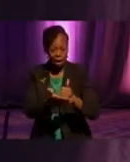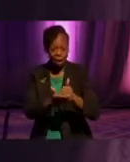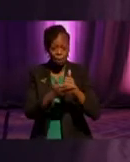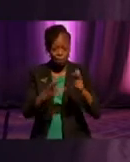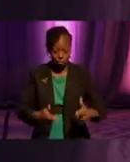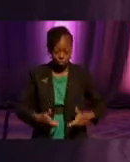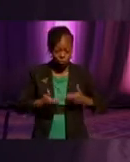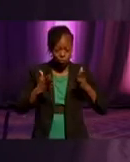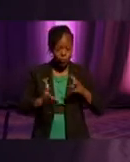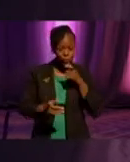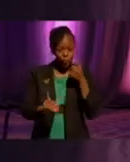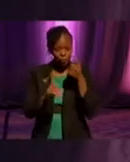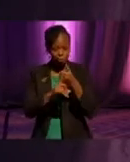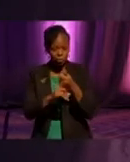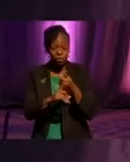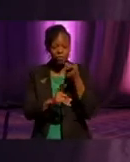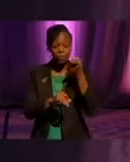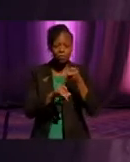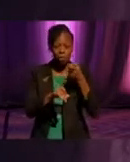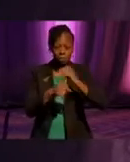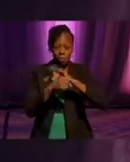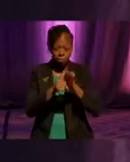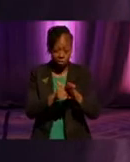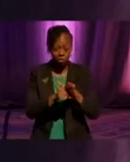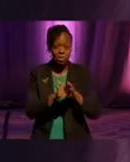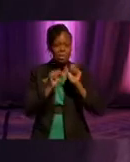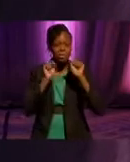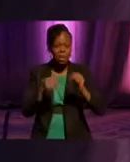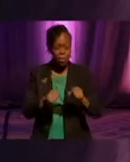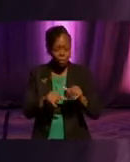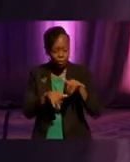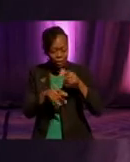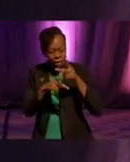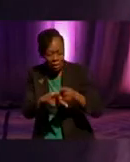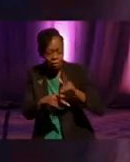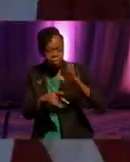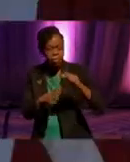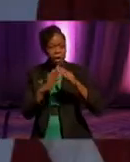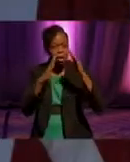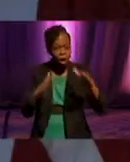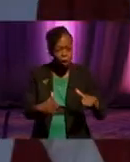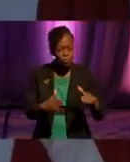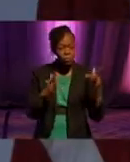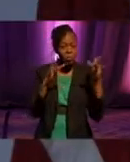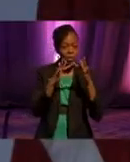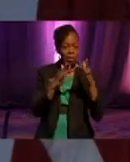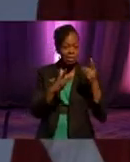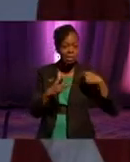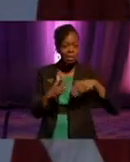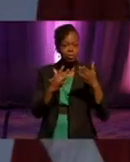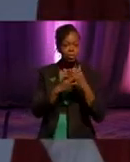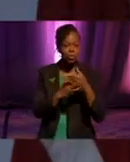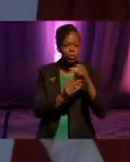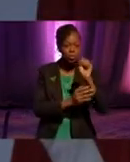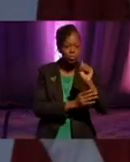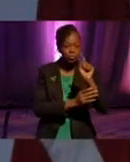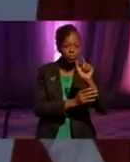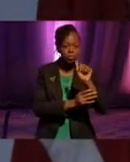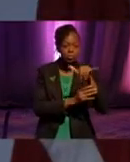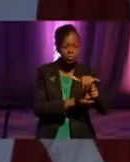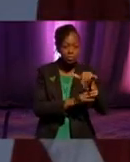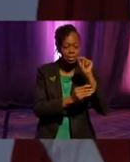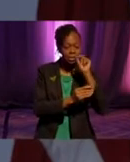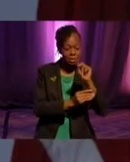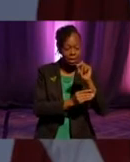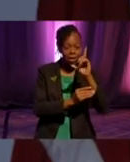homes. So please contact us at stay.dc.gov. We've also quadrupled our investment